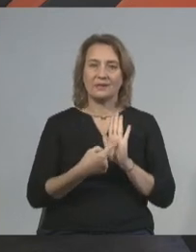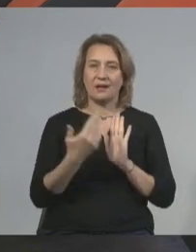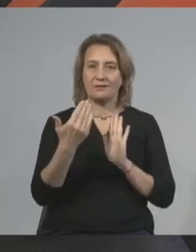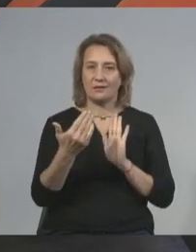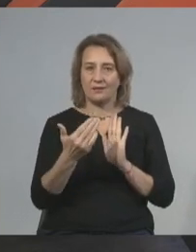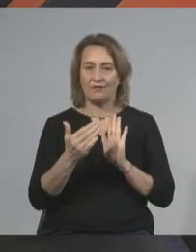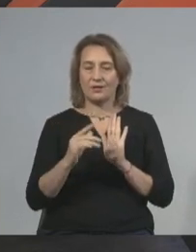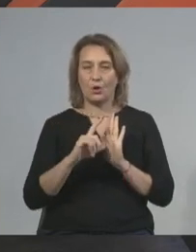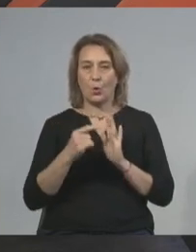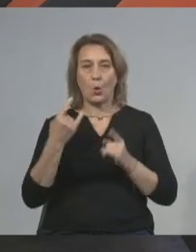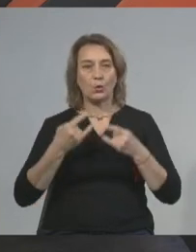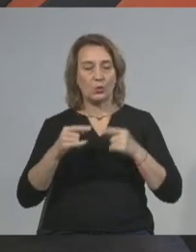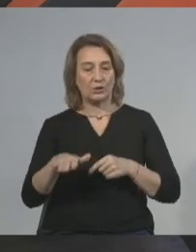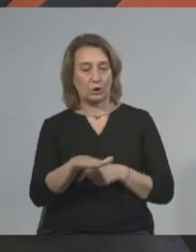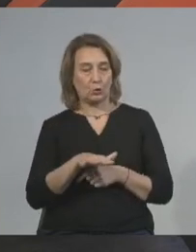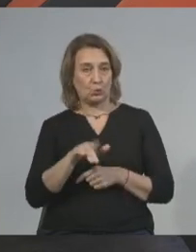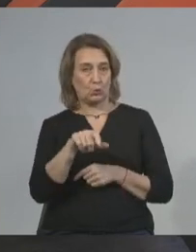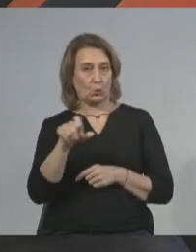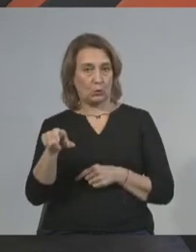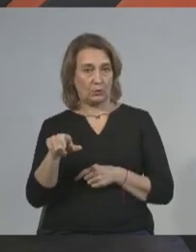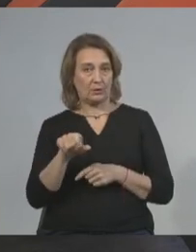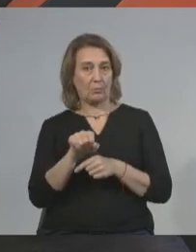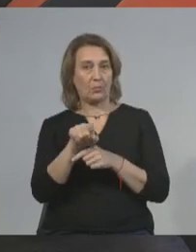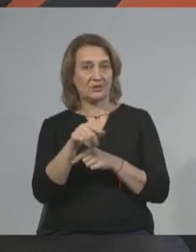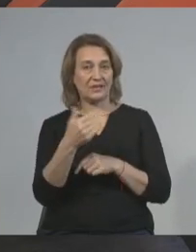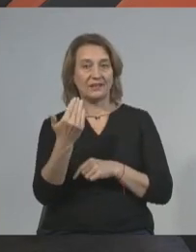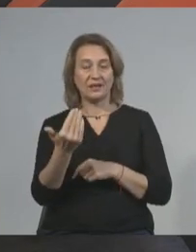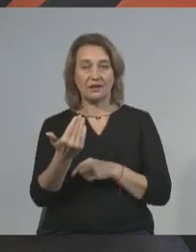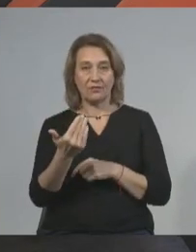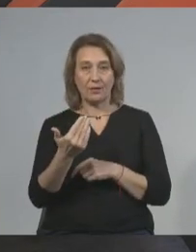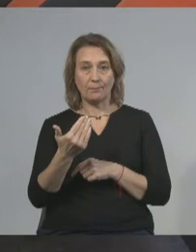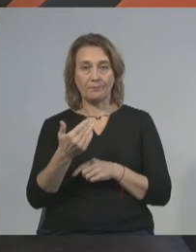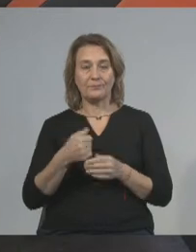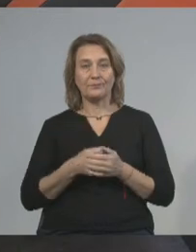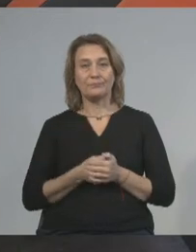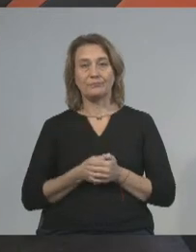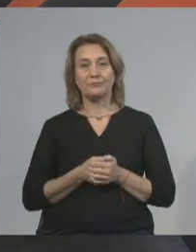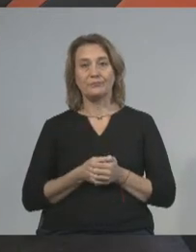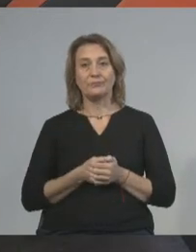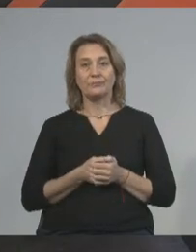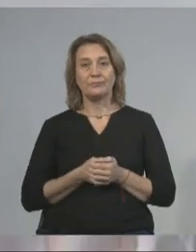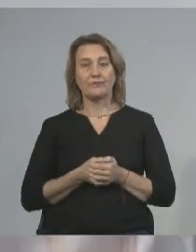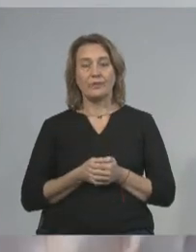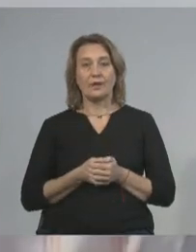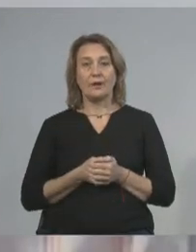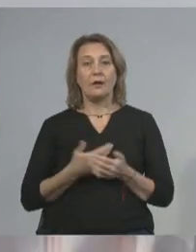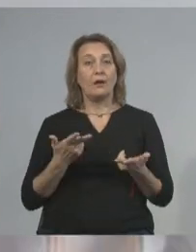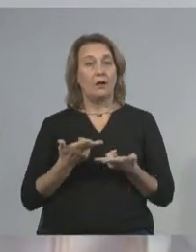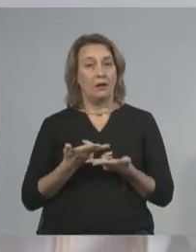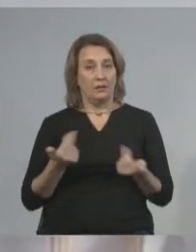because we have lots of questions from our audience i would like to ask including it to you as well